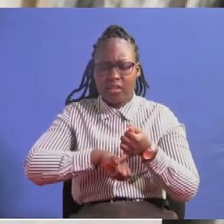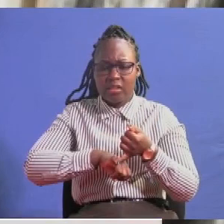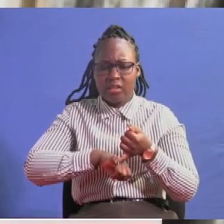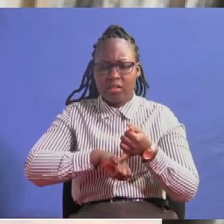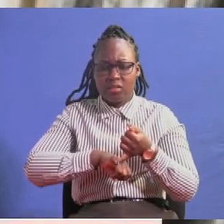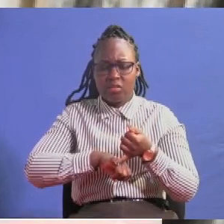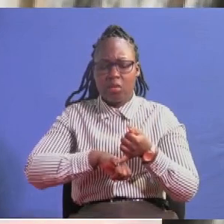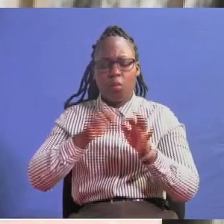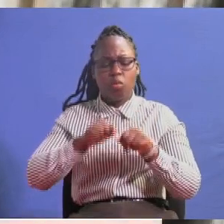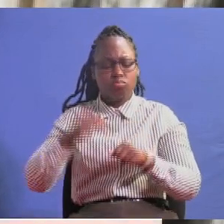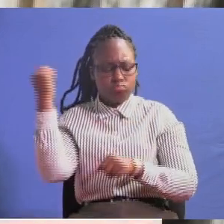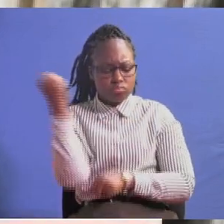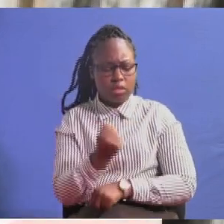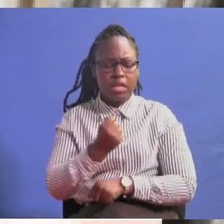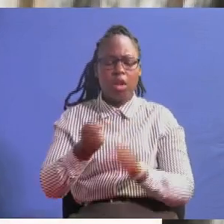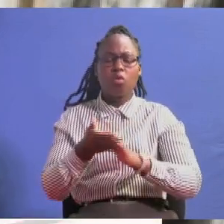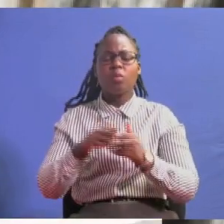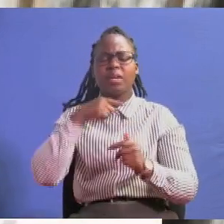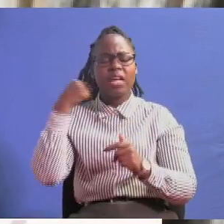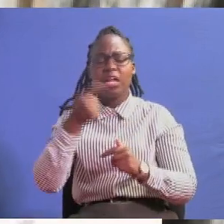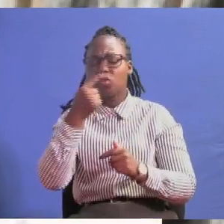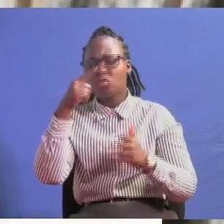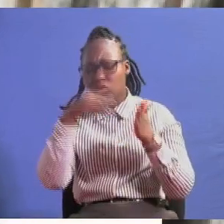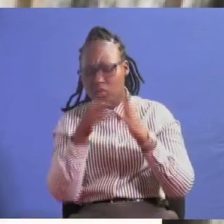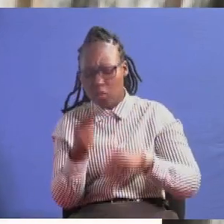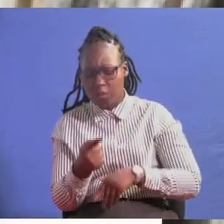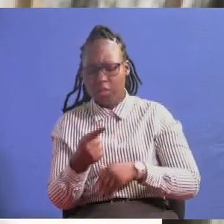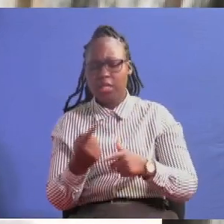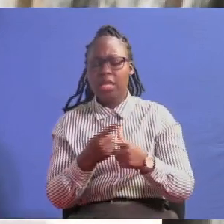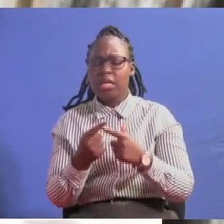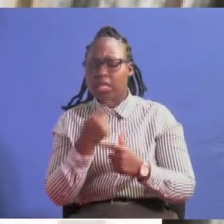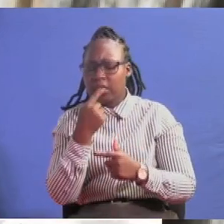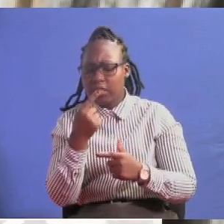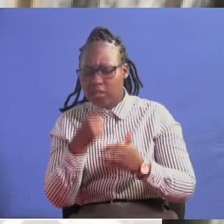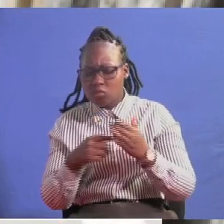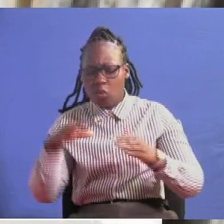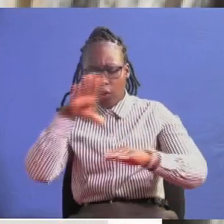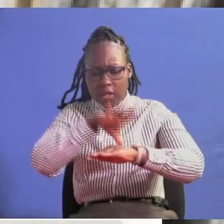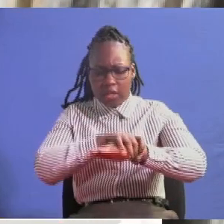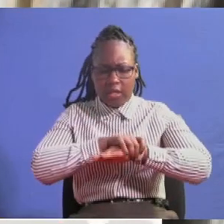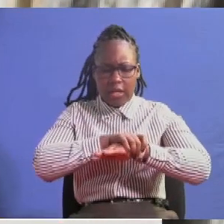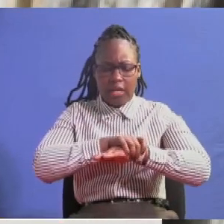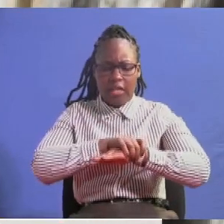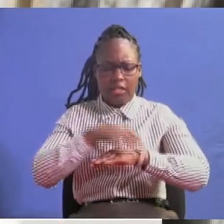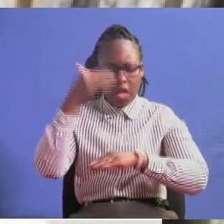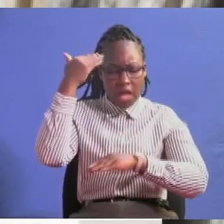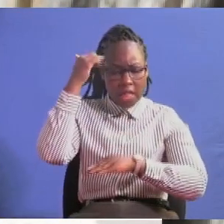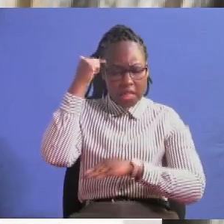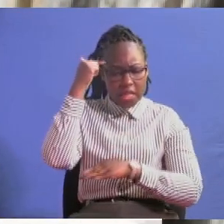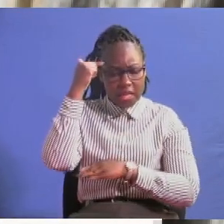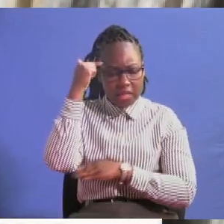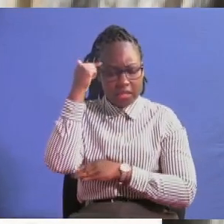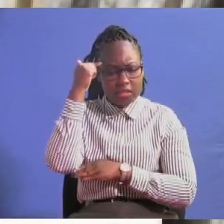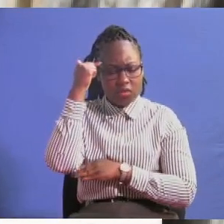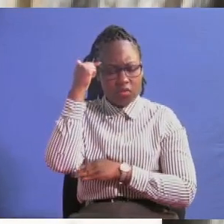atamuviga akuve. Nikamwambia washana na hii. Akasema, akamushika hii kichwa ya